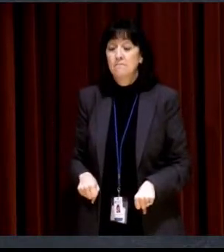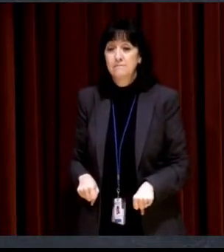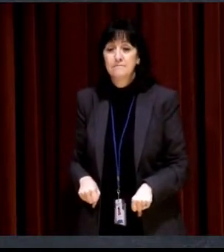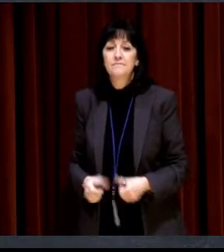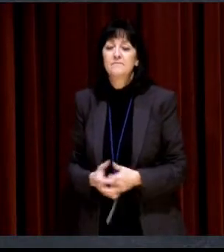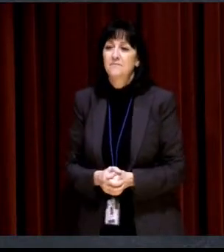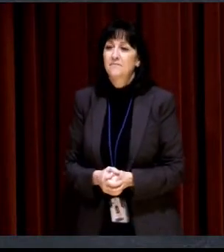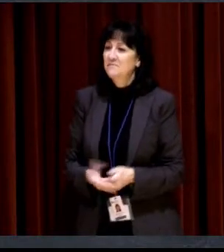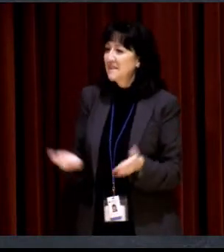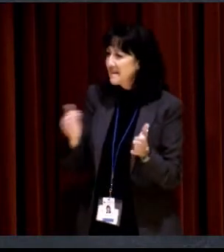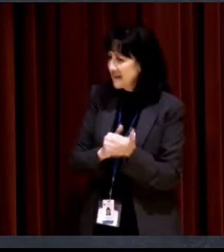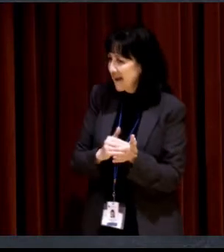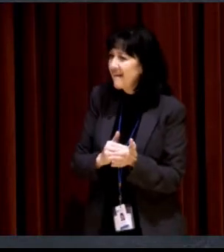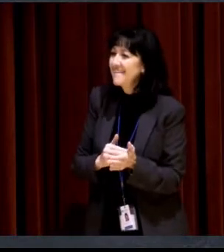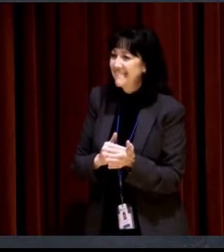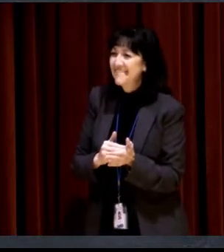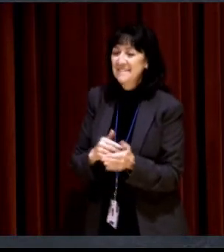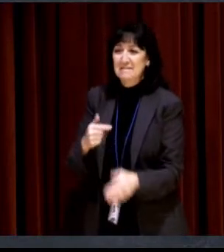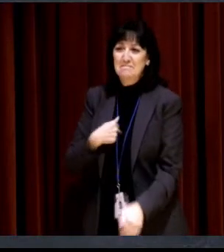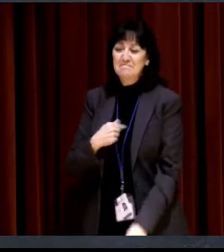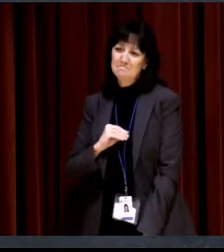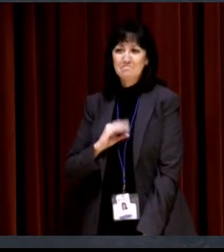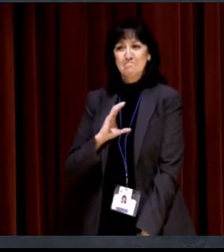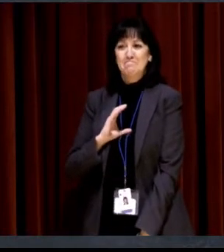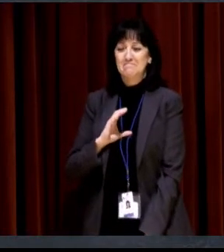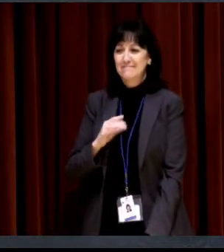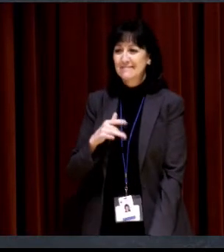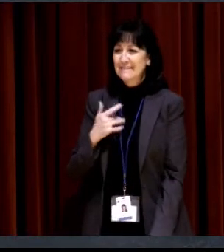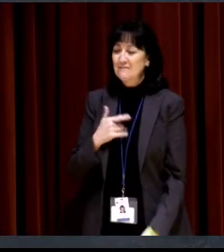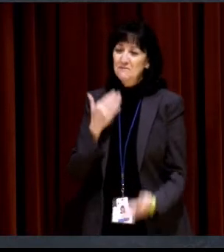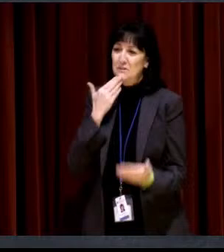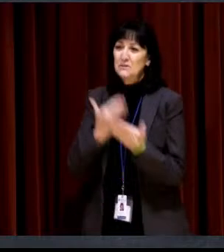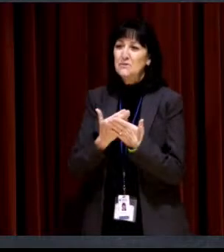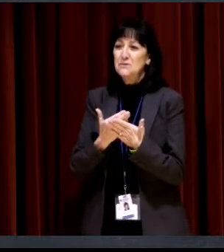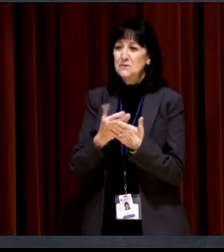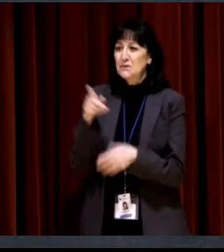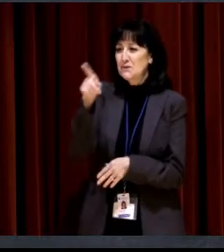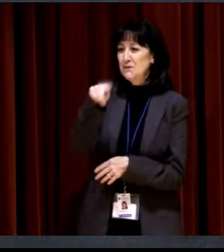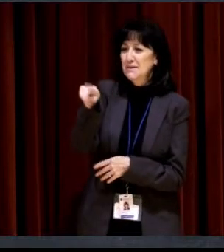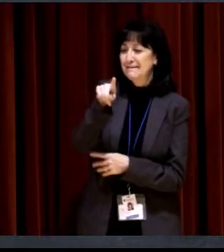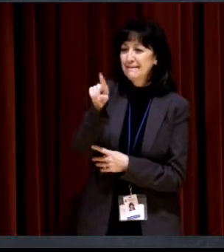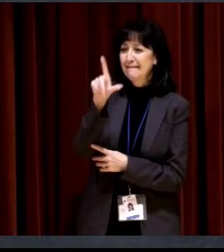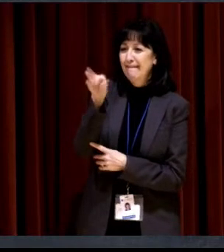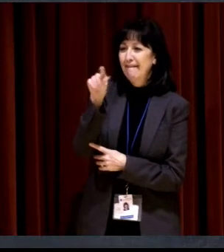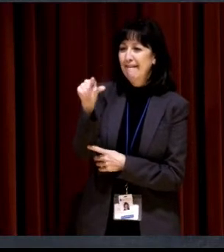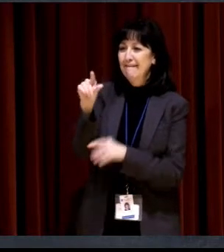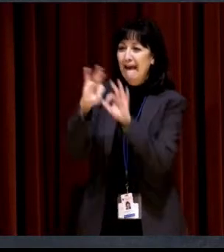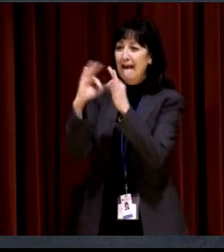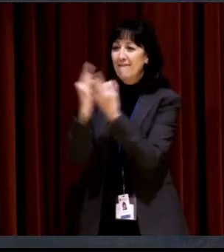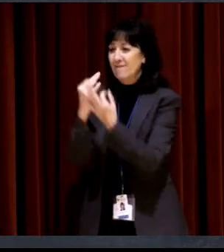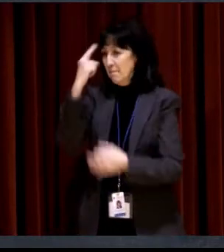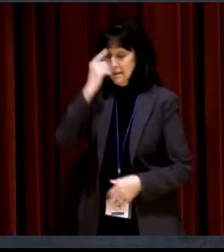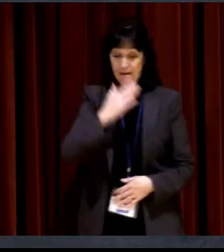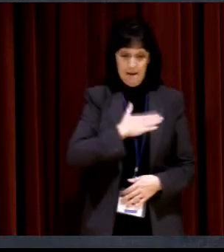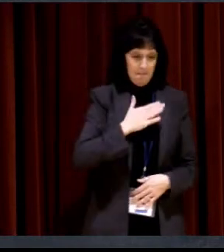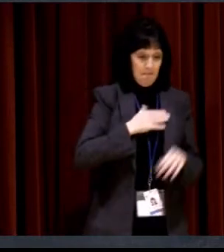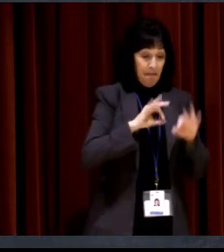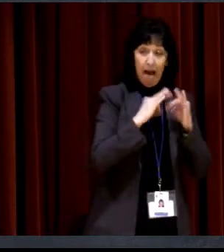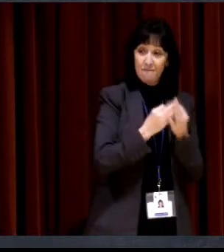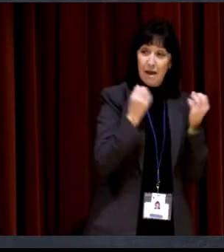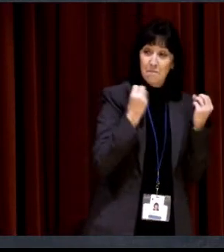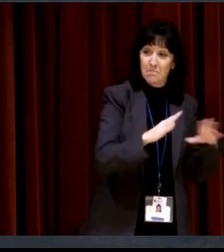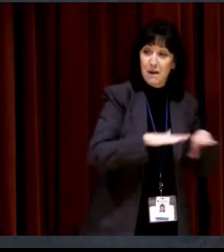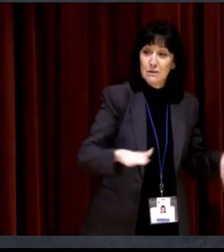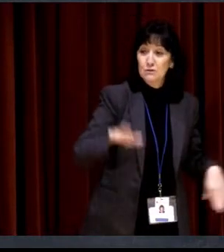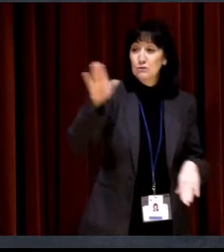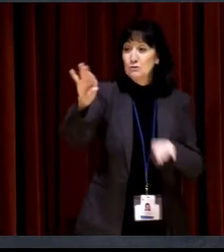Again, always great to hear from somebody from Claymont. Between the Carney and Lang families, I think we had 2 full baseball teams at least. But